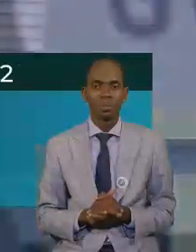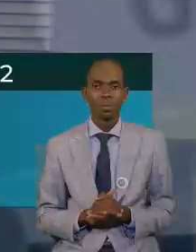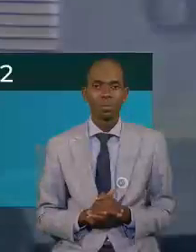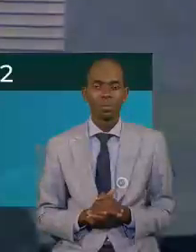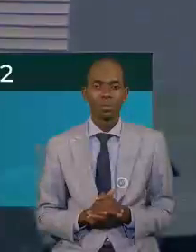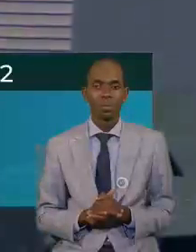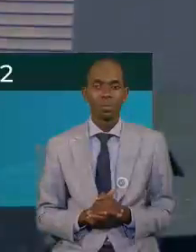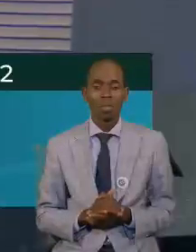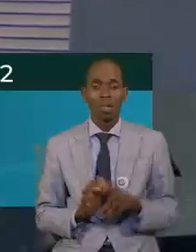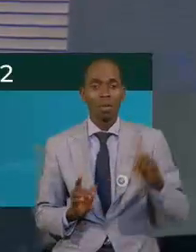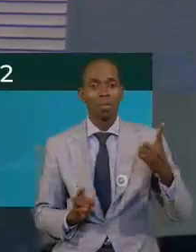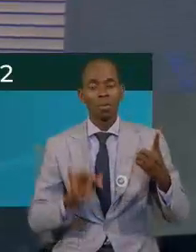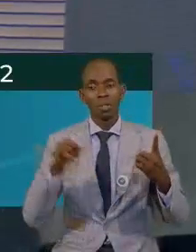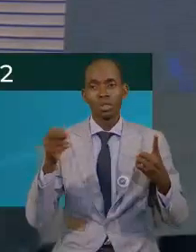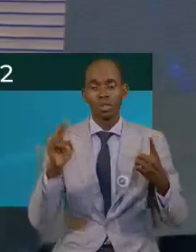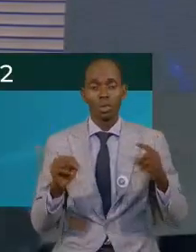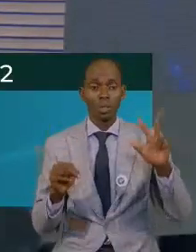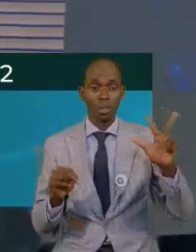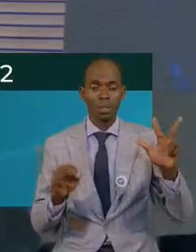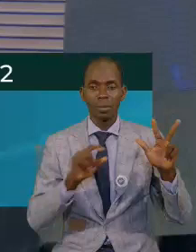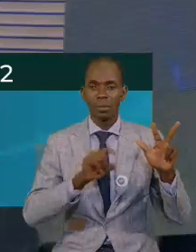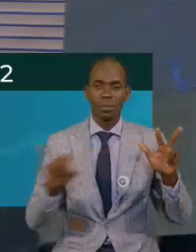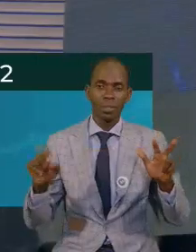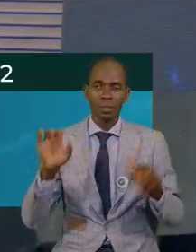First John chapter 3, I'm reading from verse